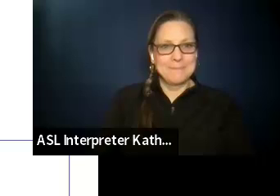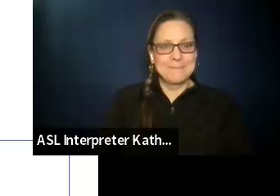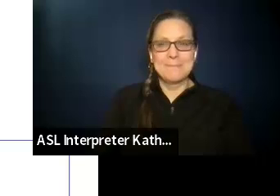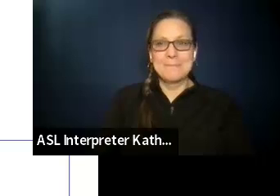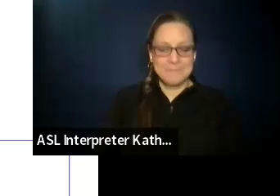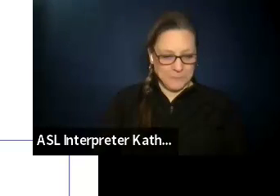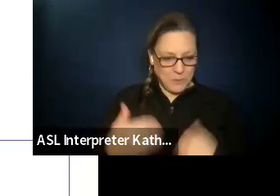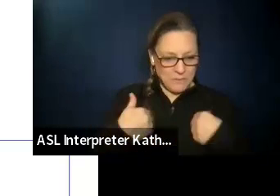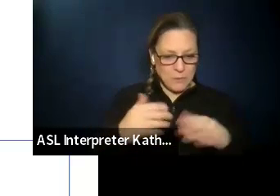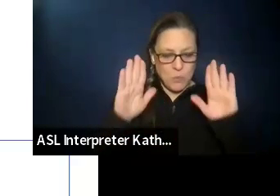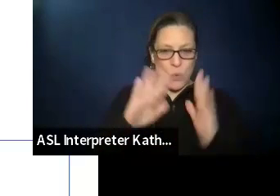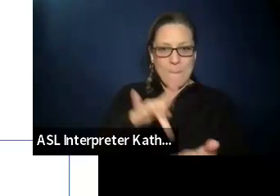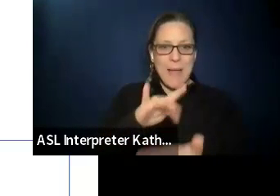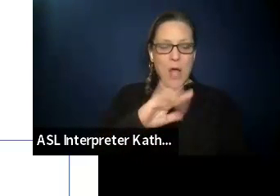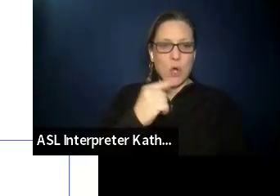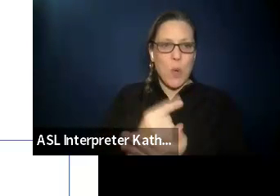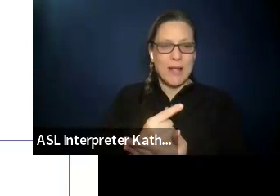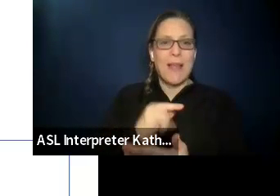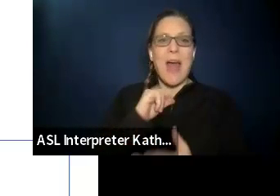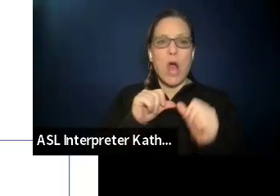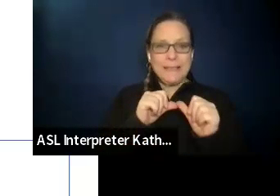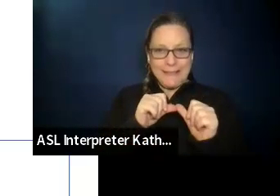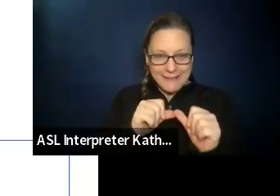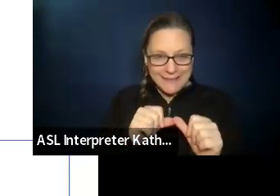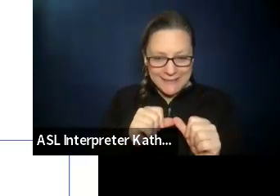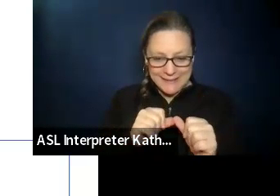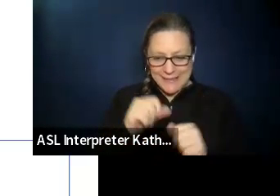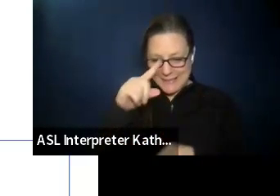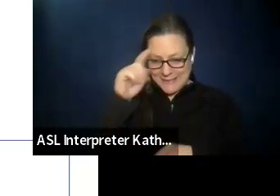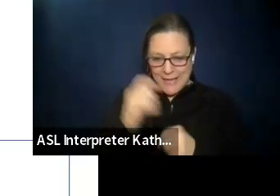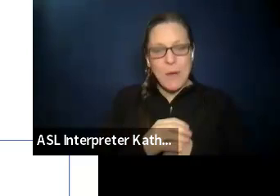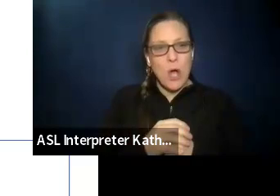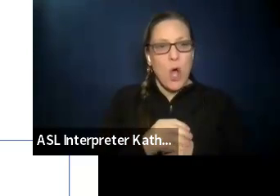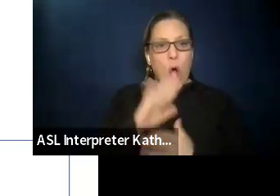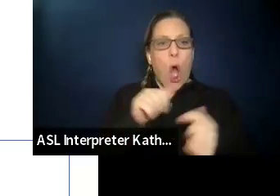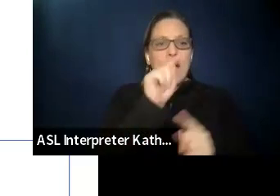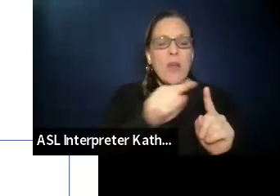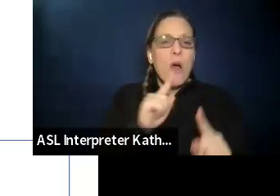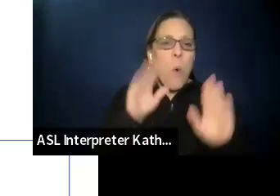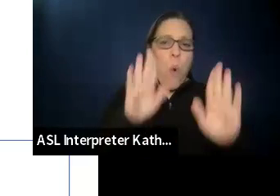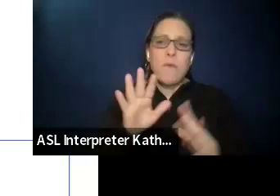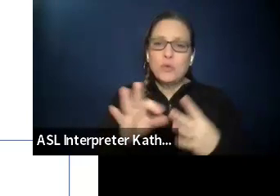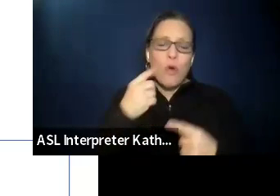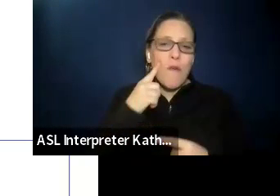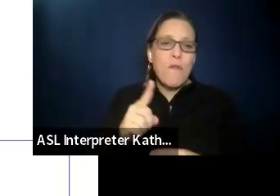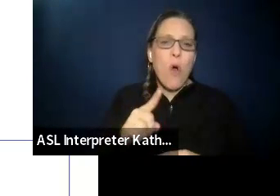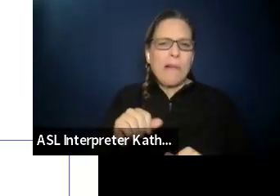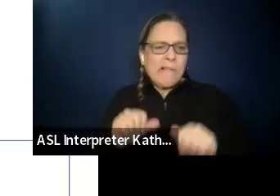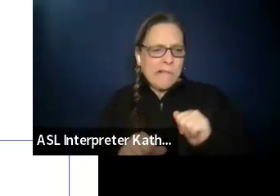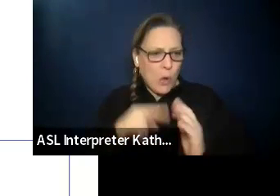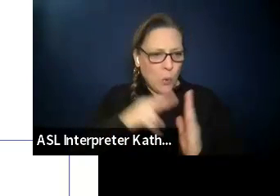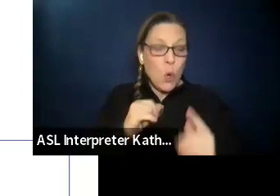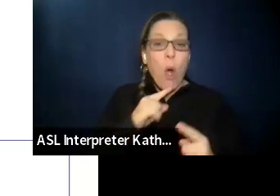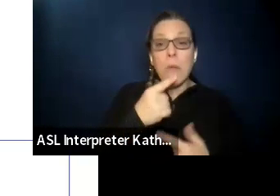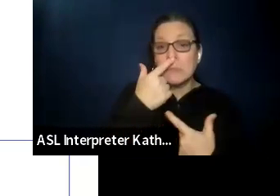We have some great middle grade series that are continuing this summer. All of these are great choices for reluctant readers